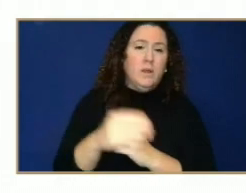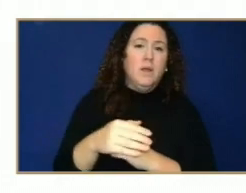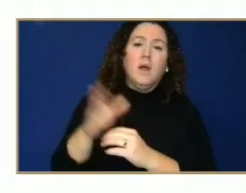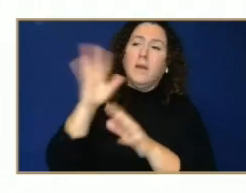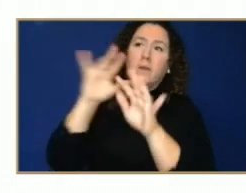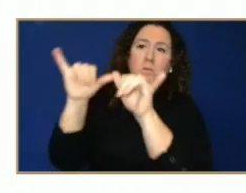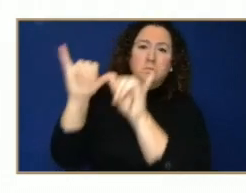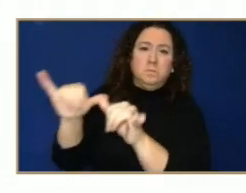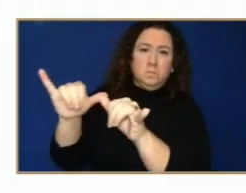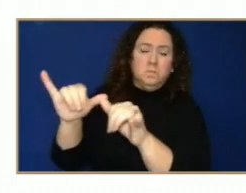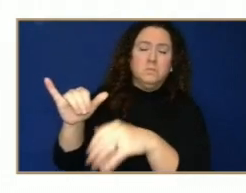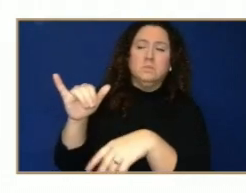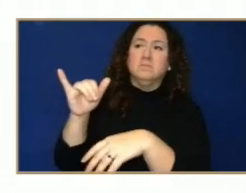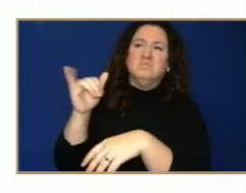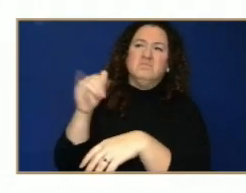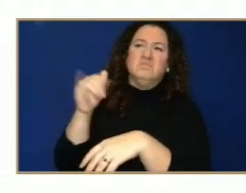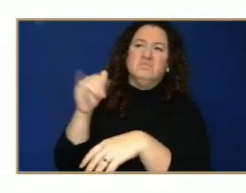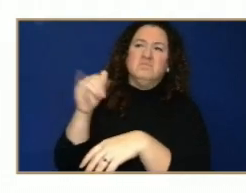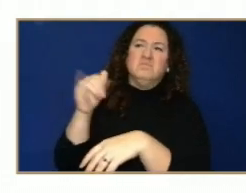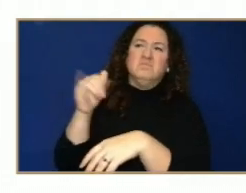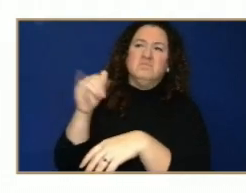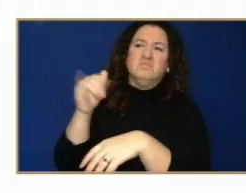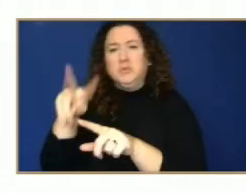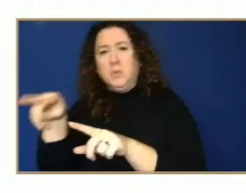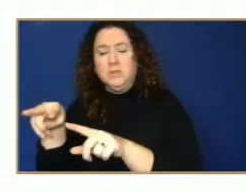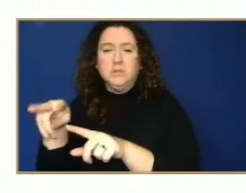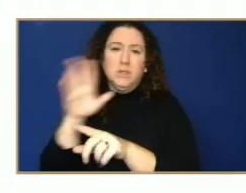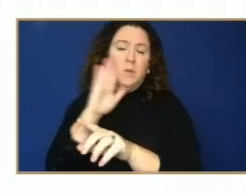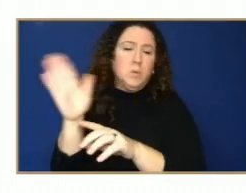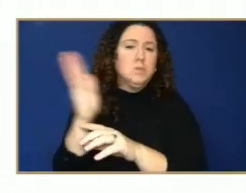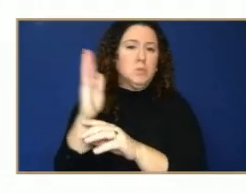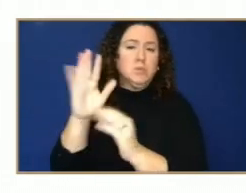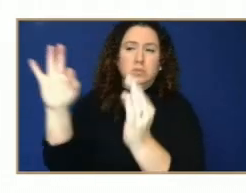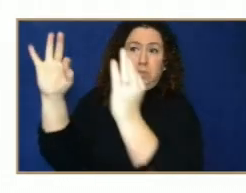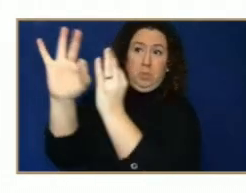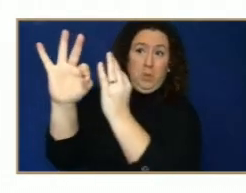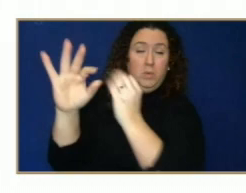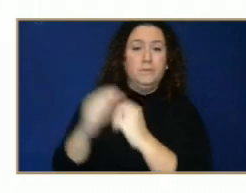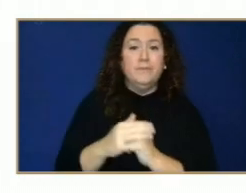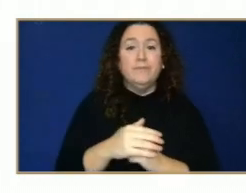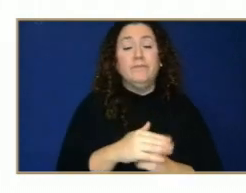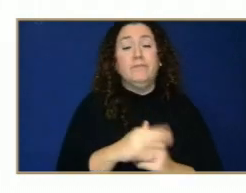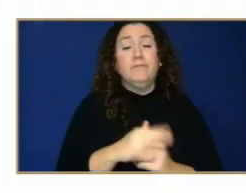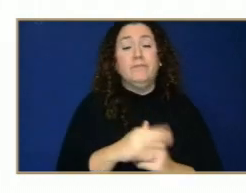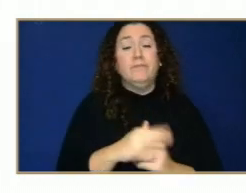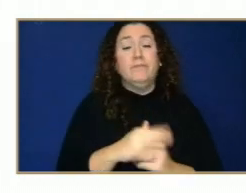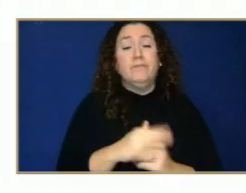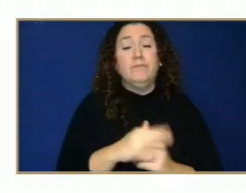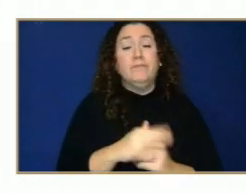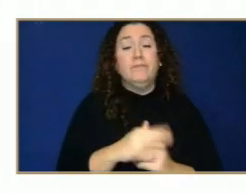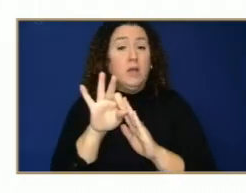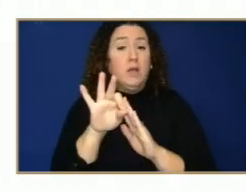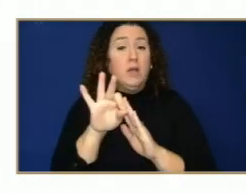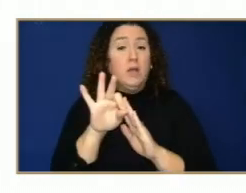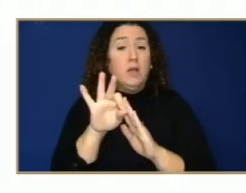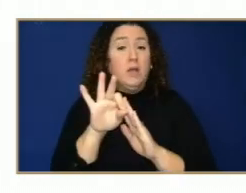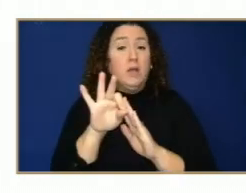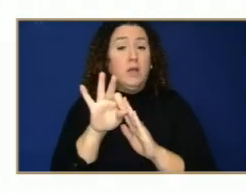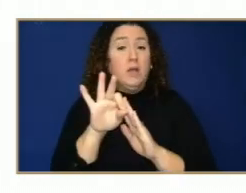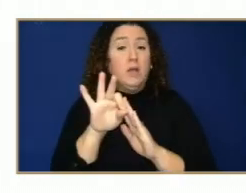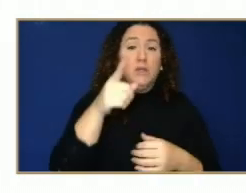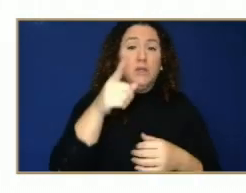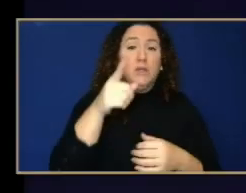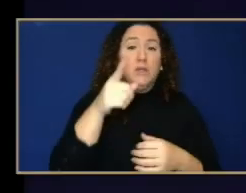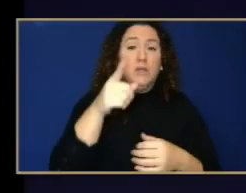after. In order to find the planets in the sky, it's really easy. If you just look up, if you can see the sunset, that means you're looking to the west,